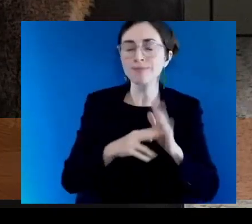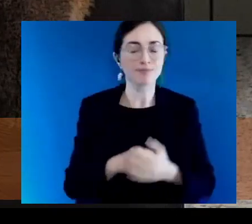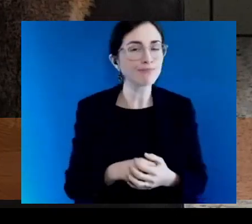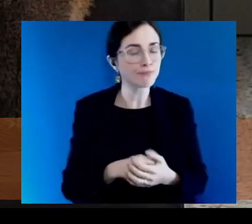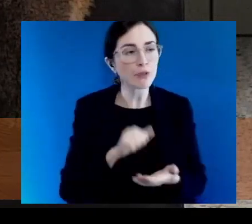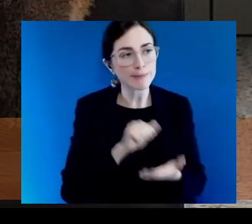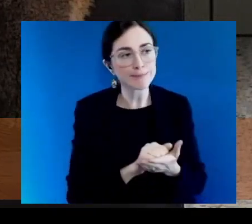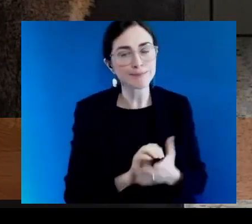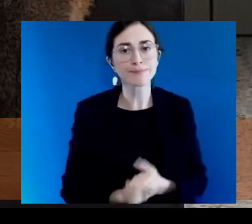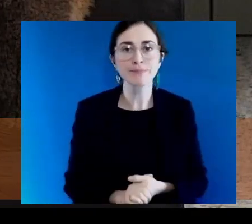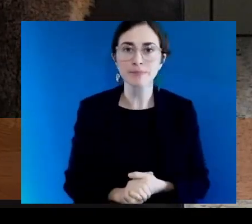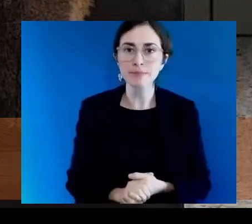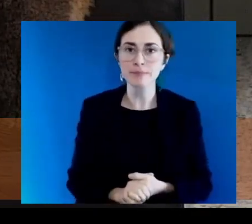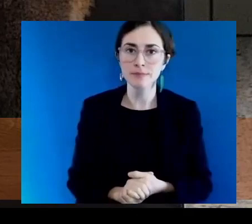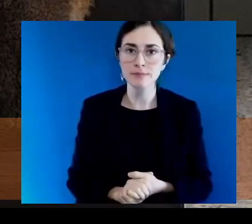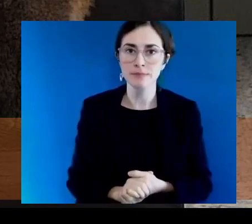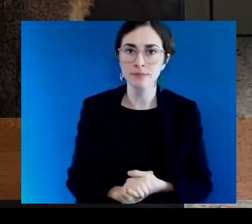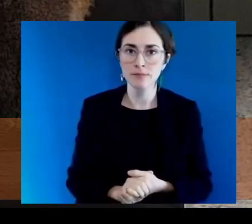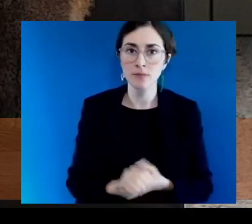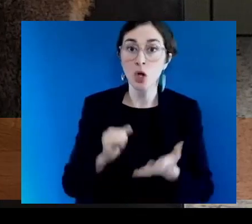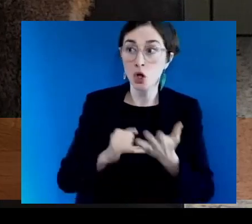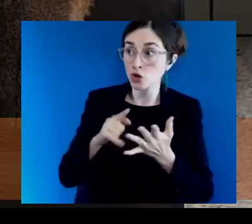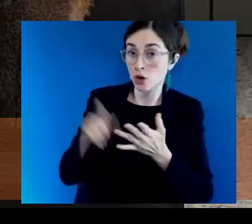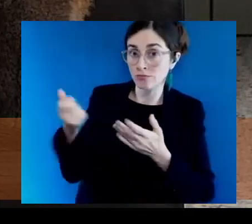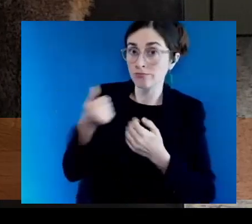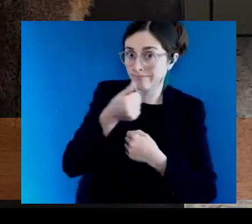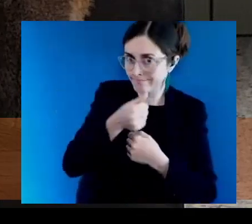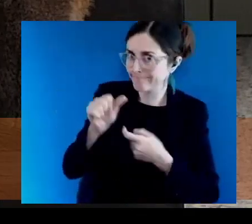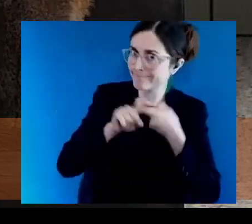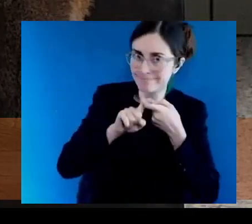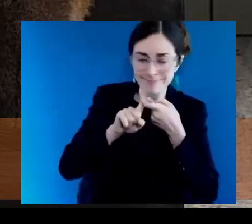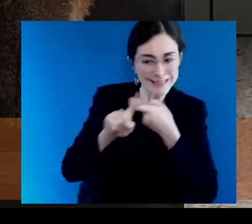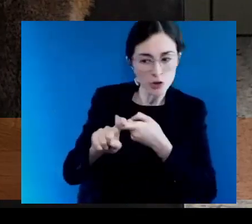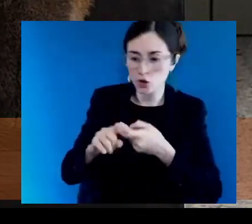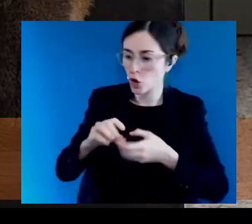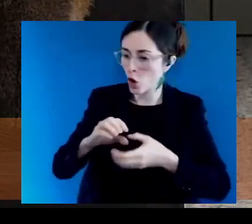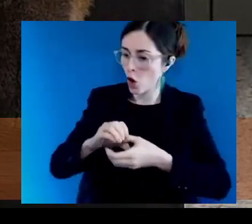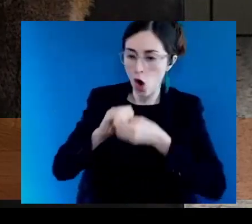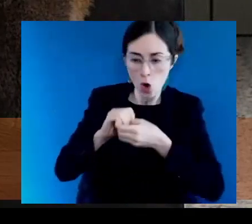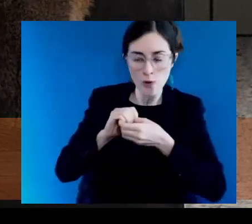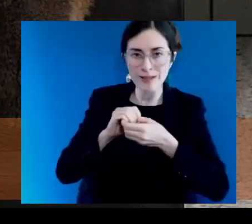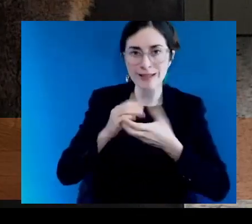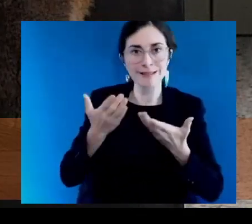continued assertion of ownership of minerals and petroleum. Can we come to today?